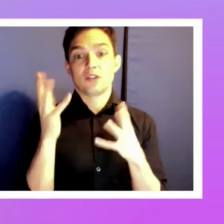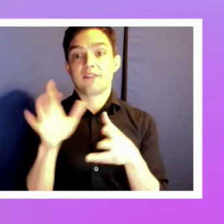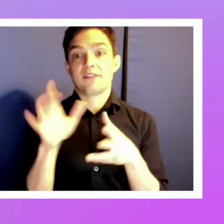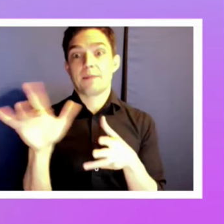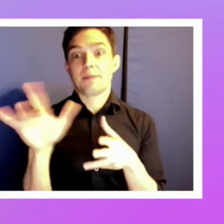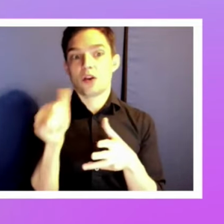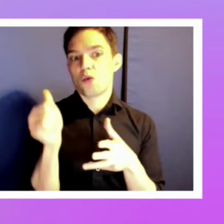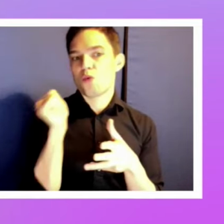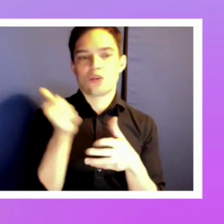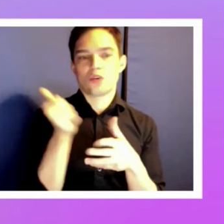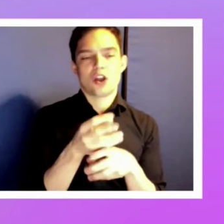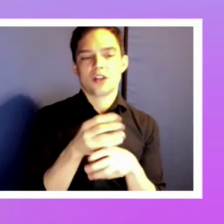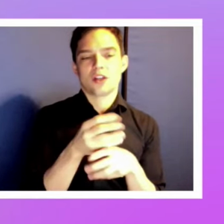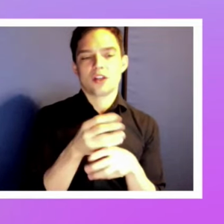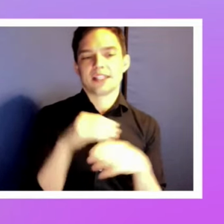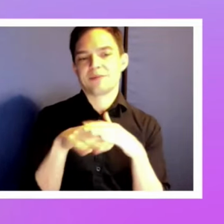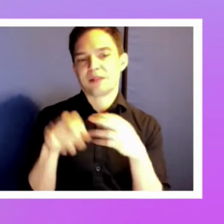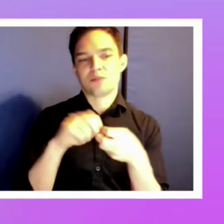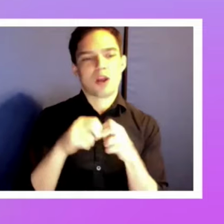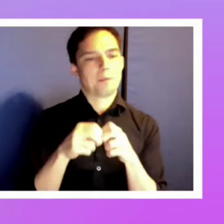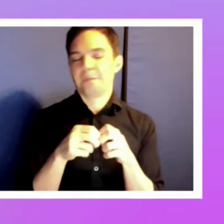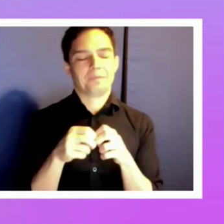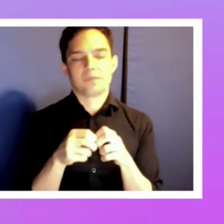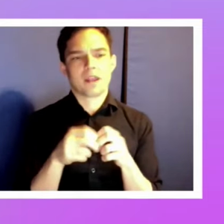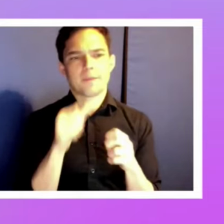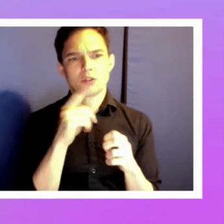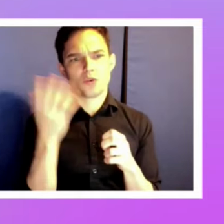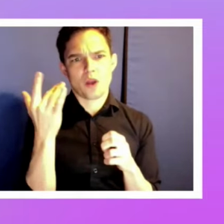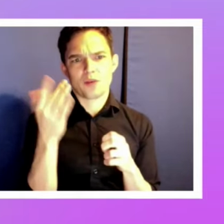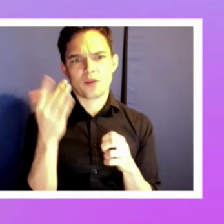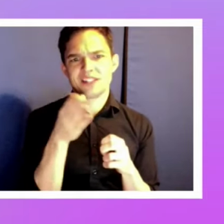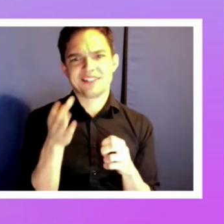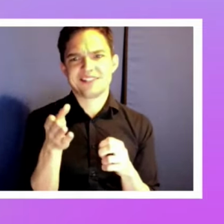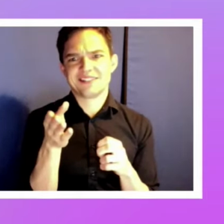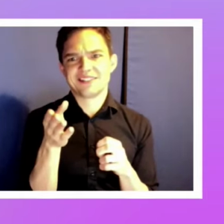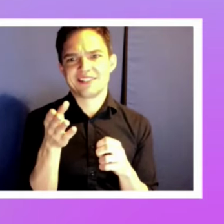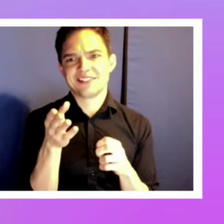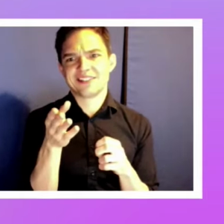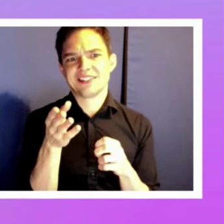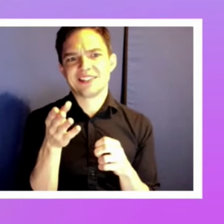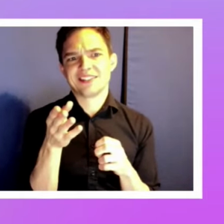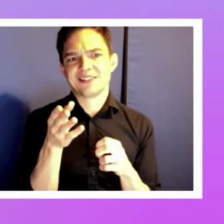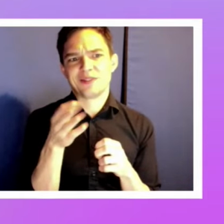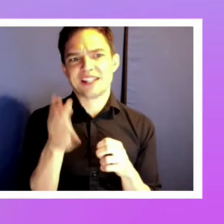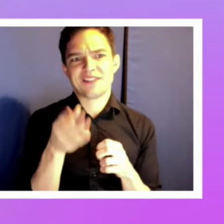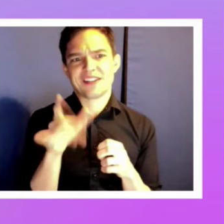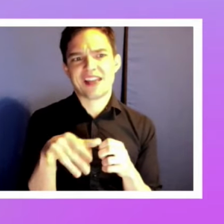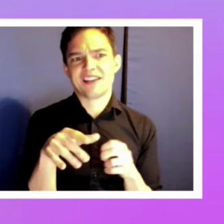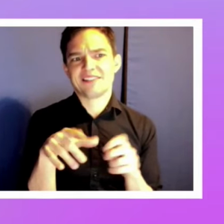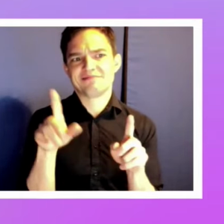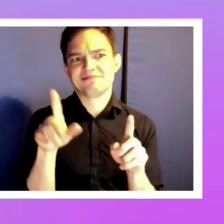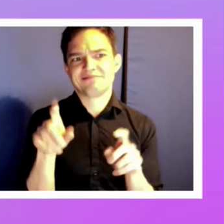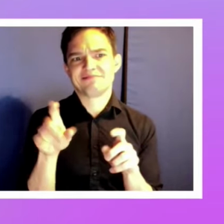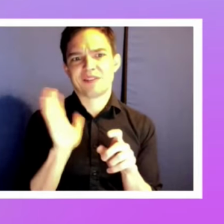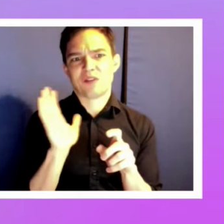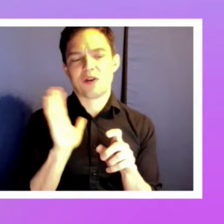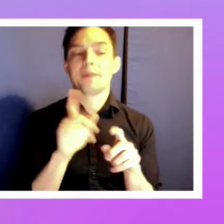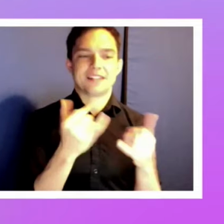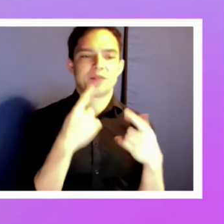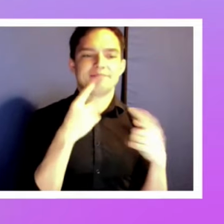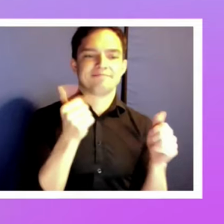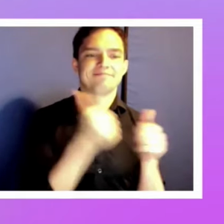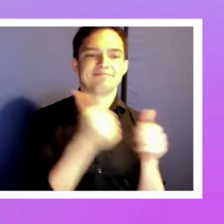an accessibility problem. I'm not sure why we filled that in X before, but we don't anymore because of ACT